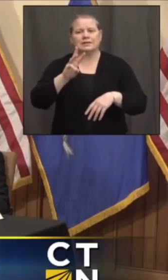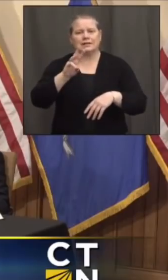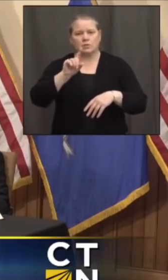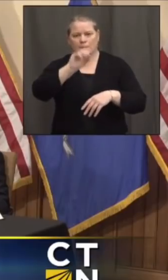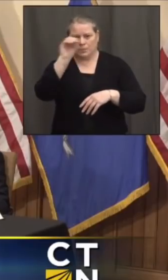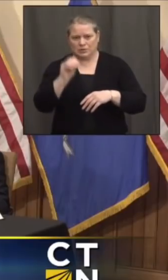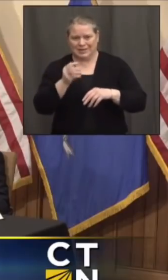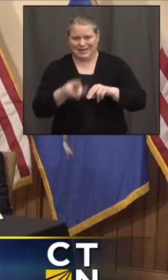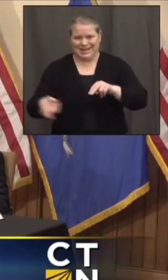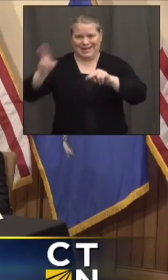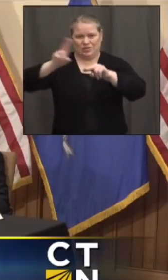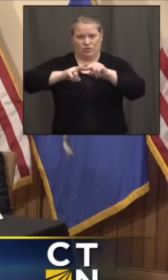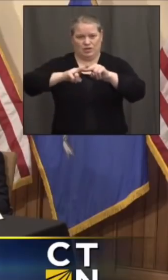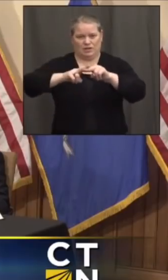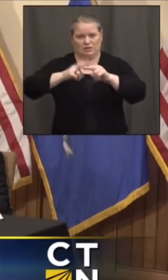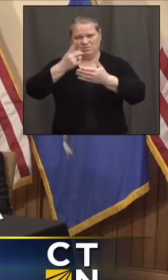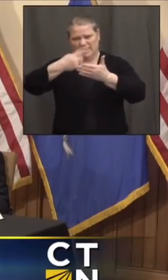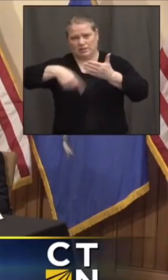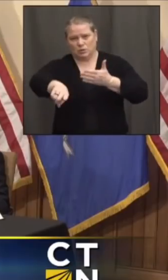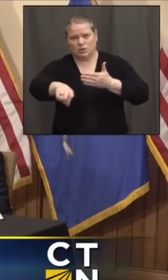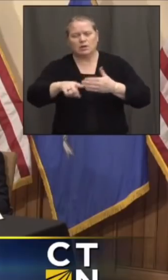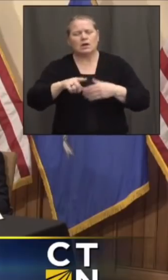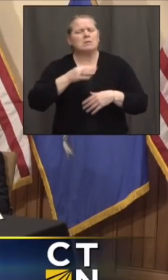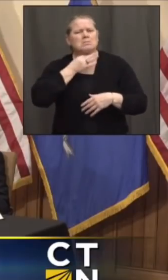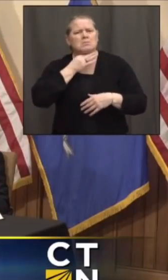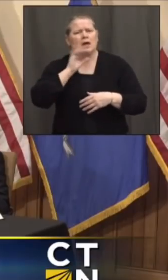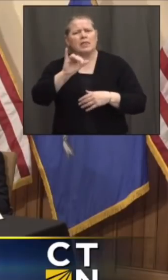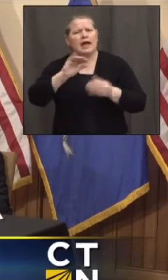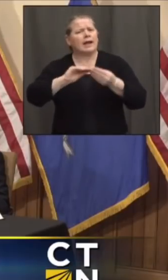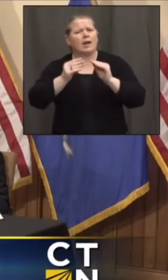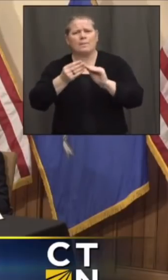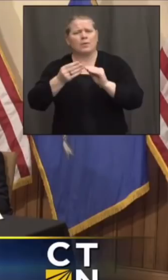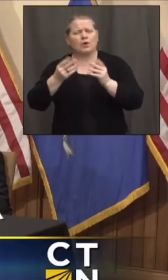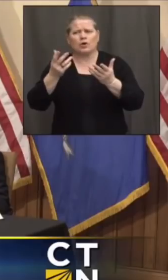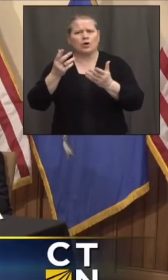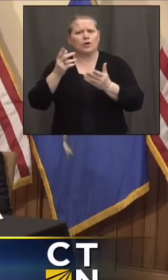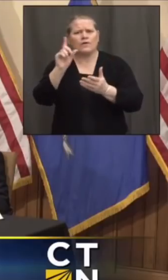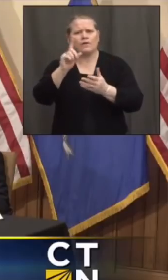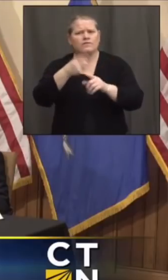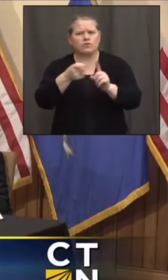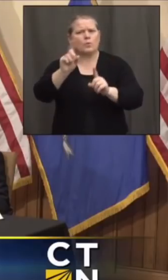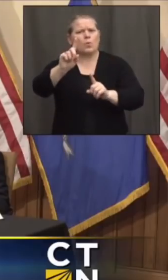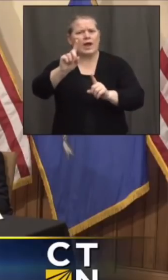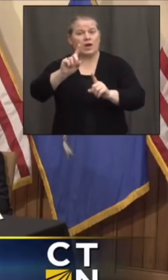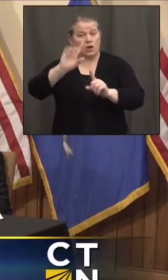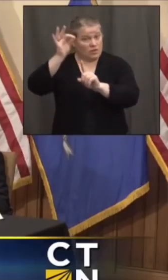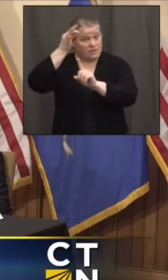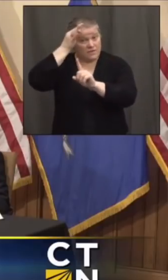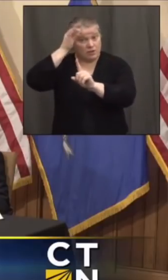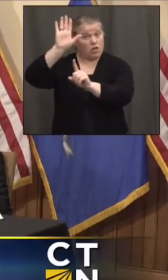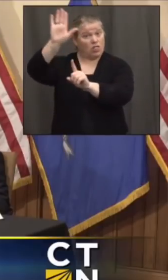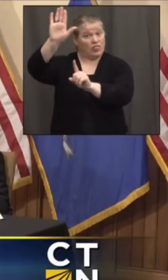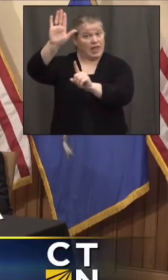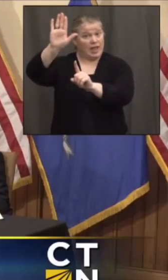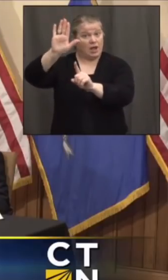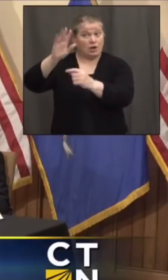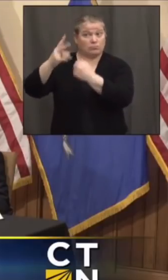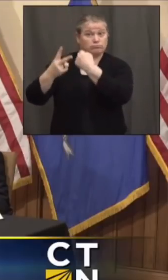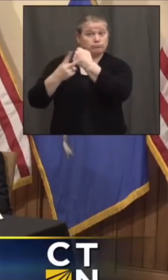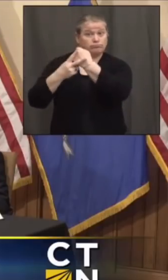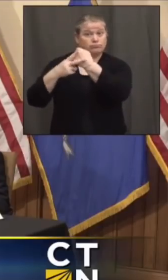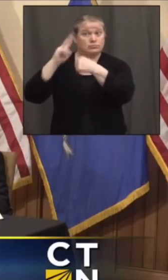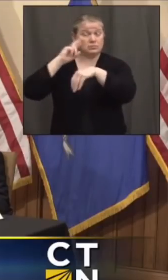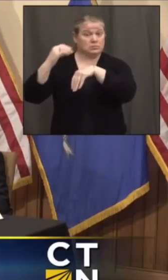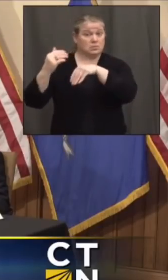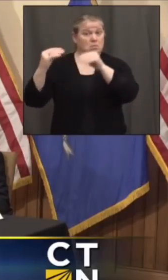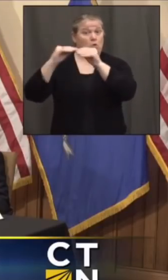two-part question. Where is the increase coming from? Is that from the federal supply? And then second question, is that set to be the